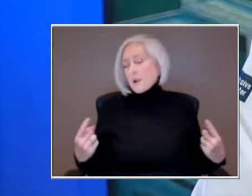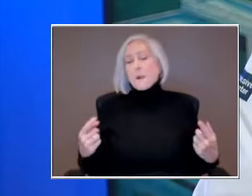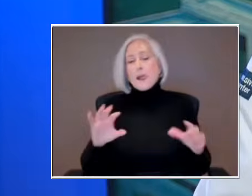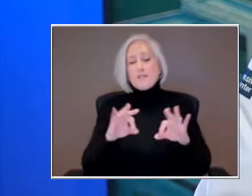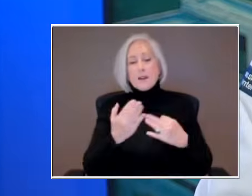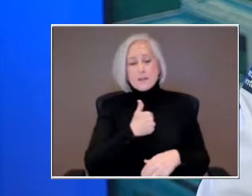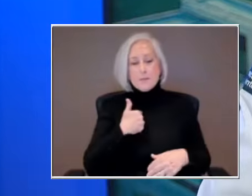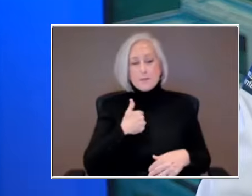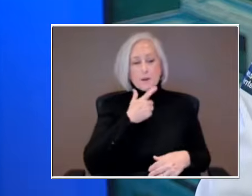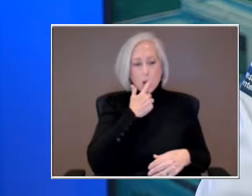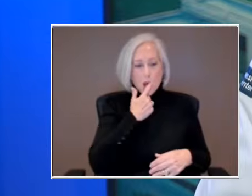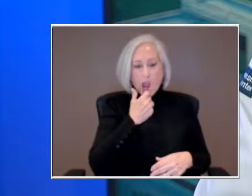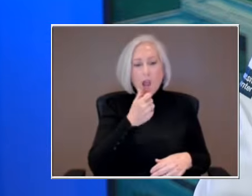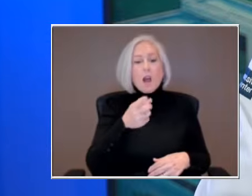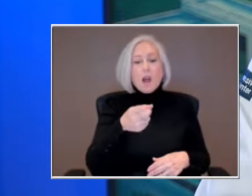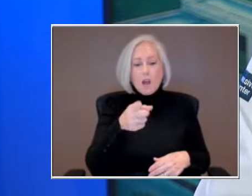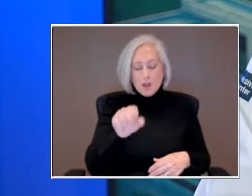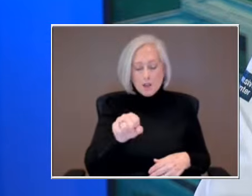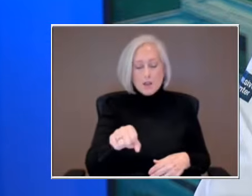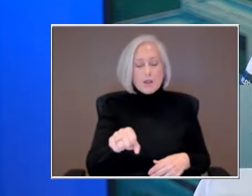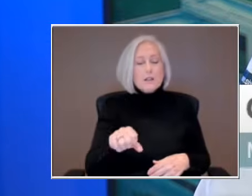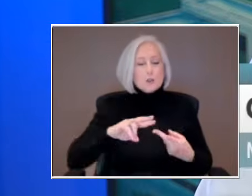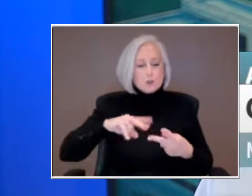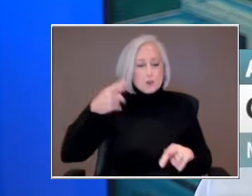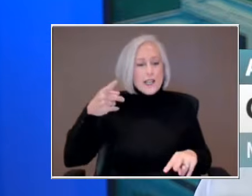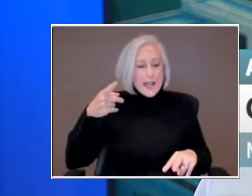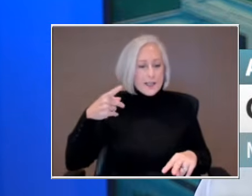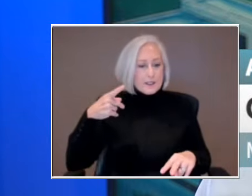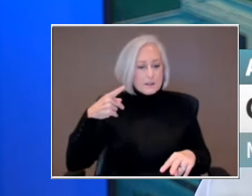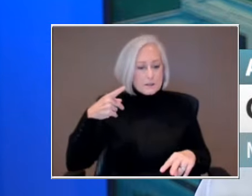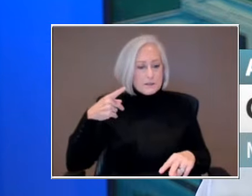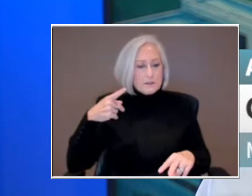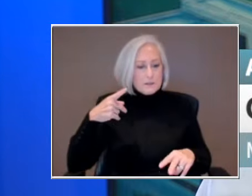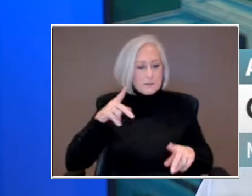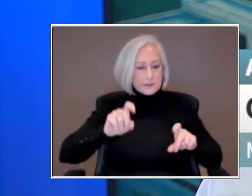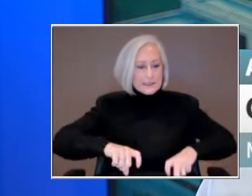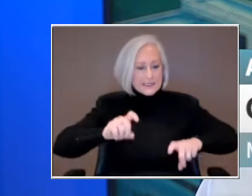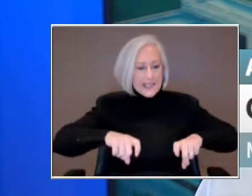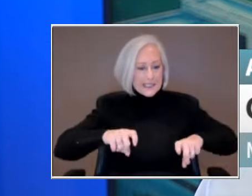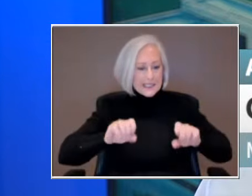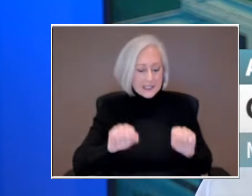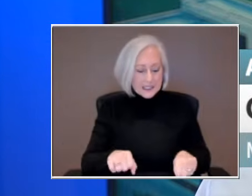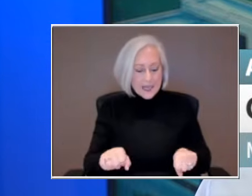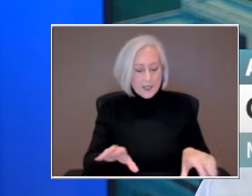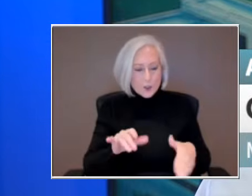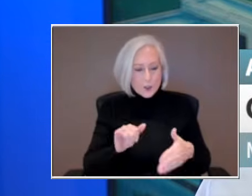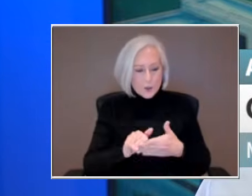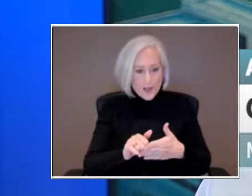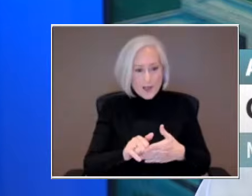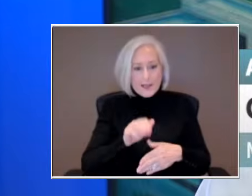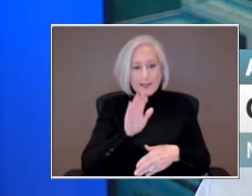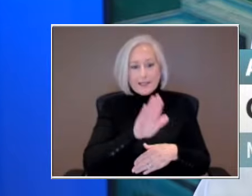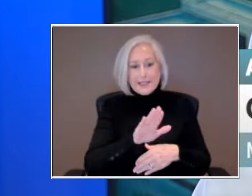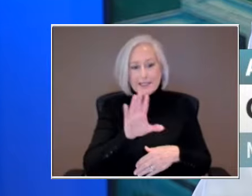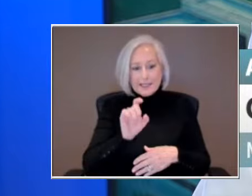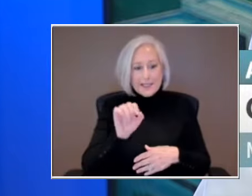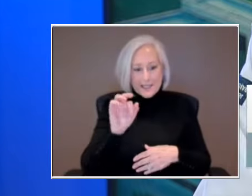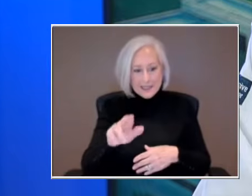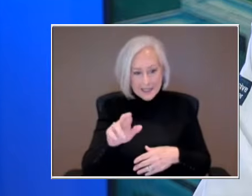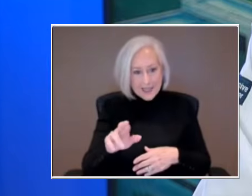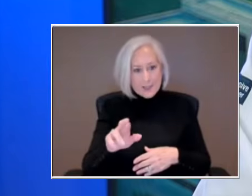genetic testing, and actually had done, and for his particular cancer, the cancer gene was checked.